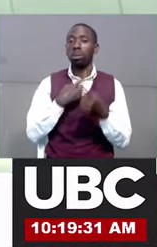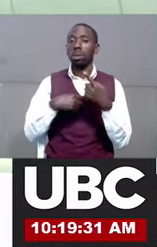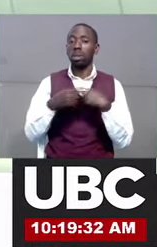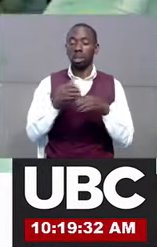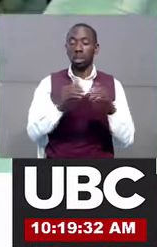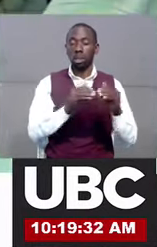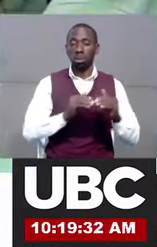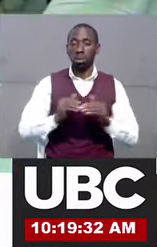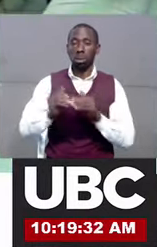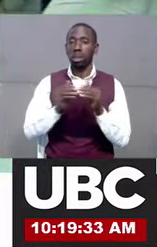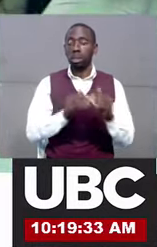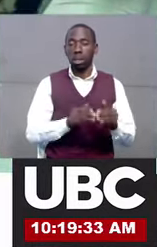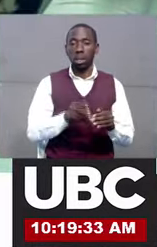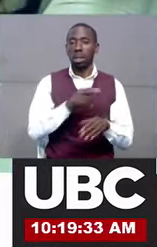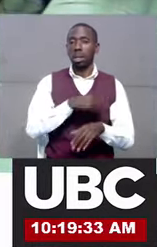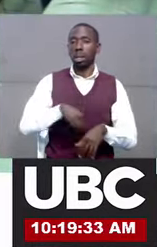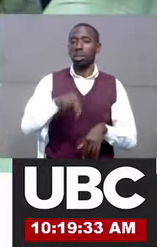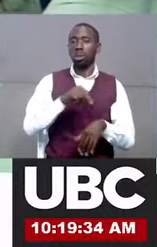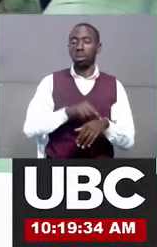national character.